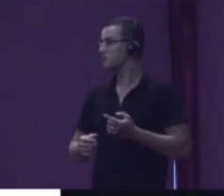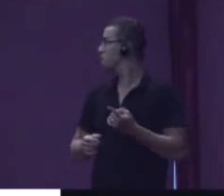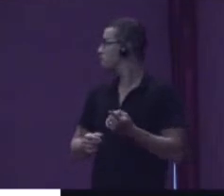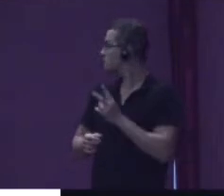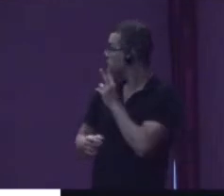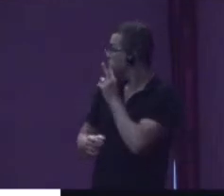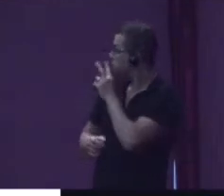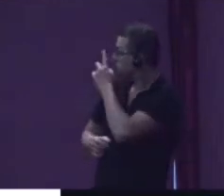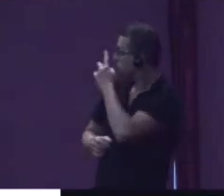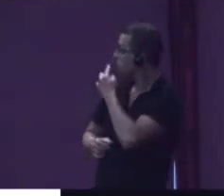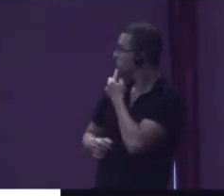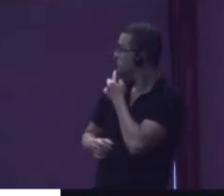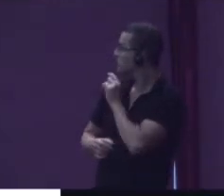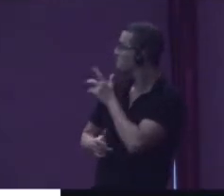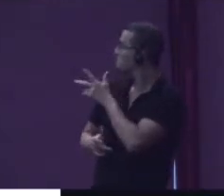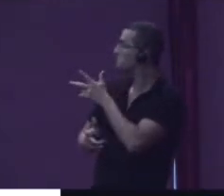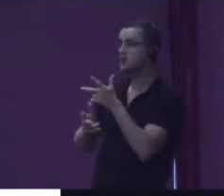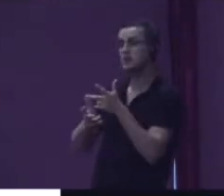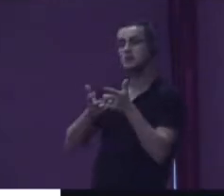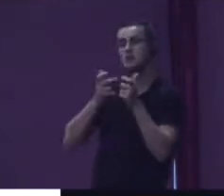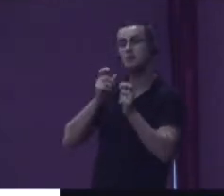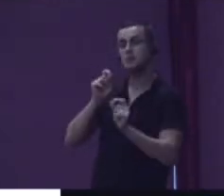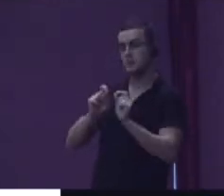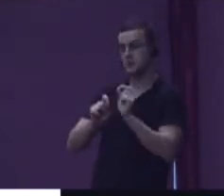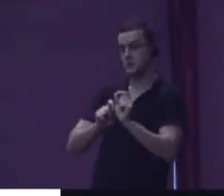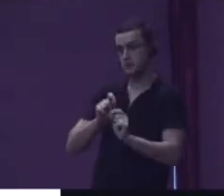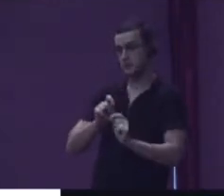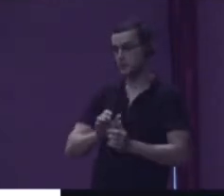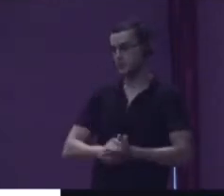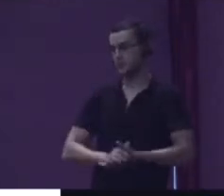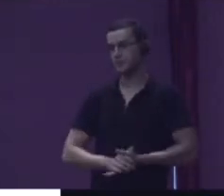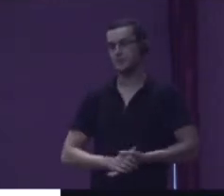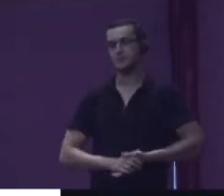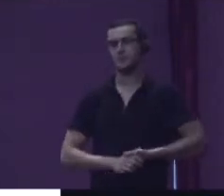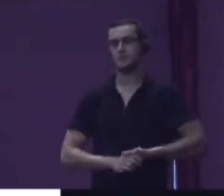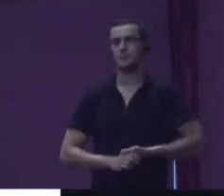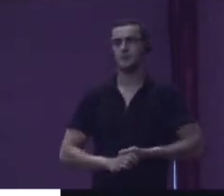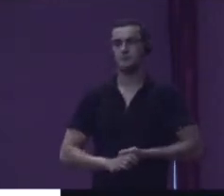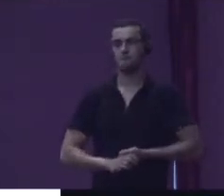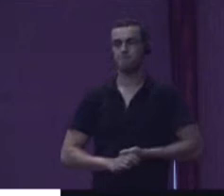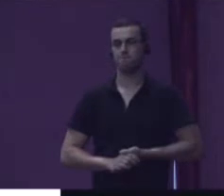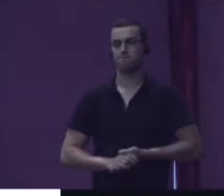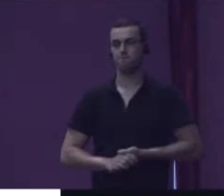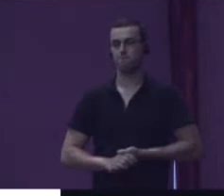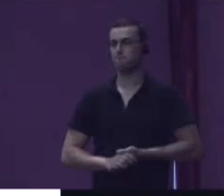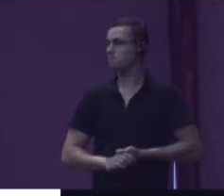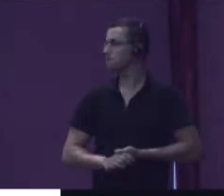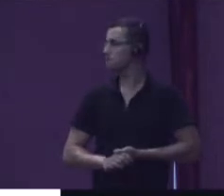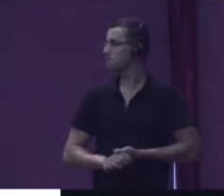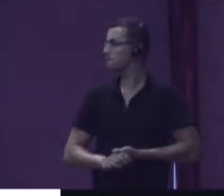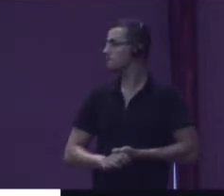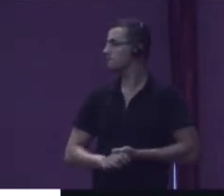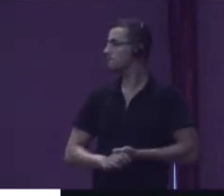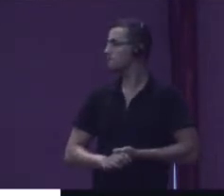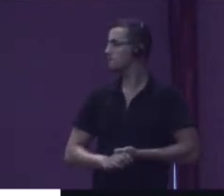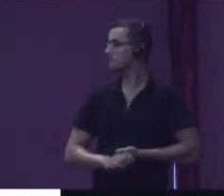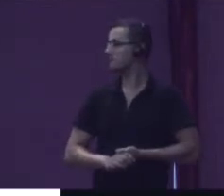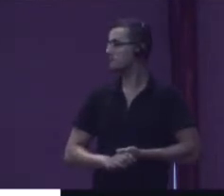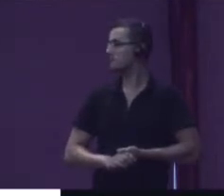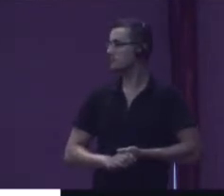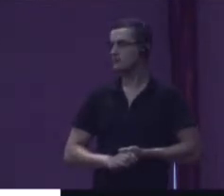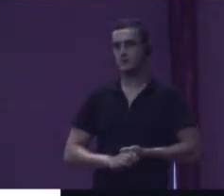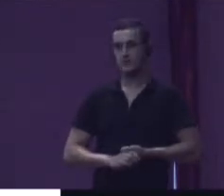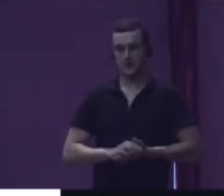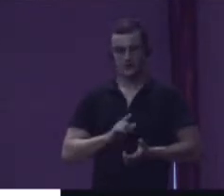and postnatal. In other words, the whole range that the midwife does, not just